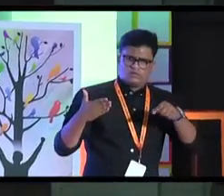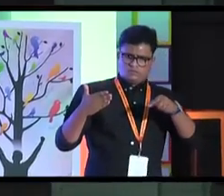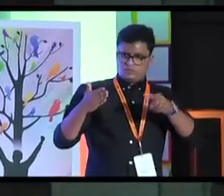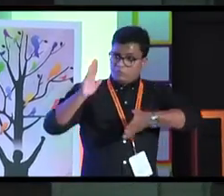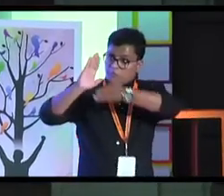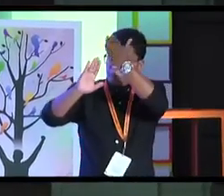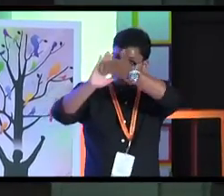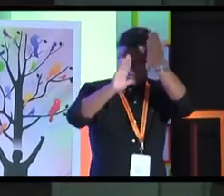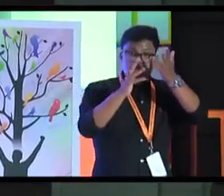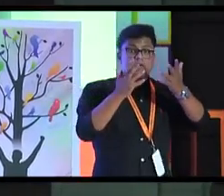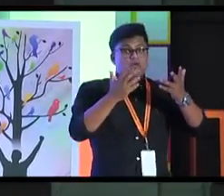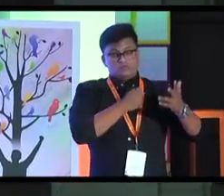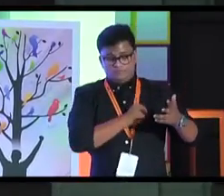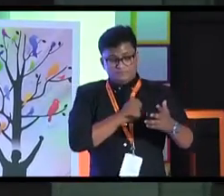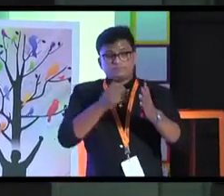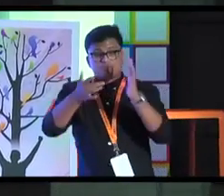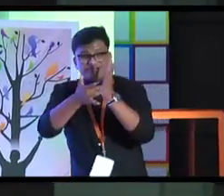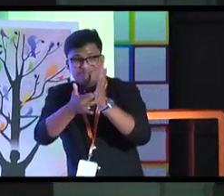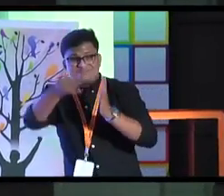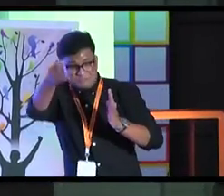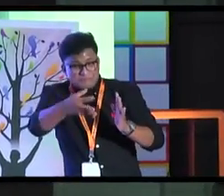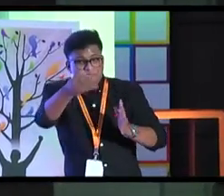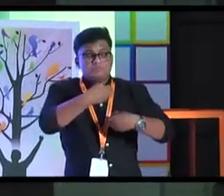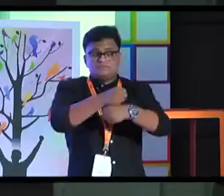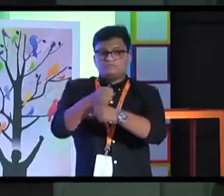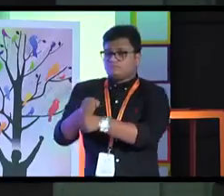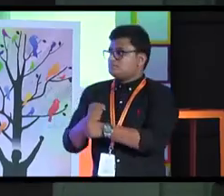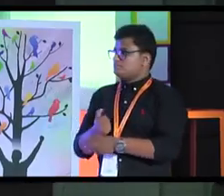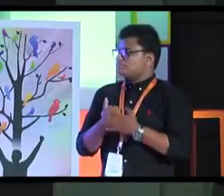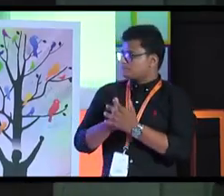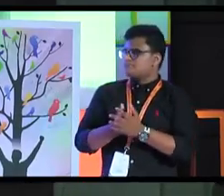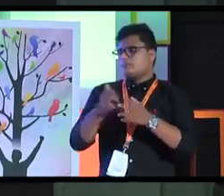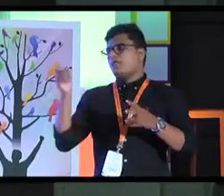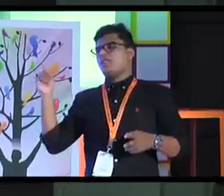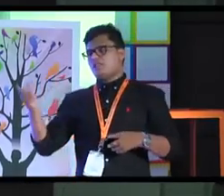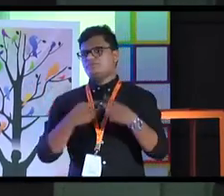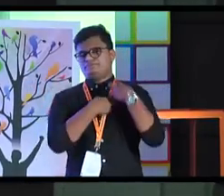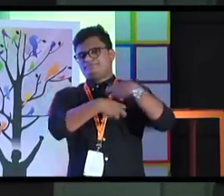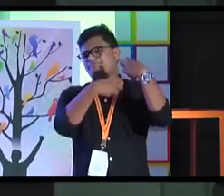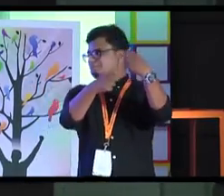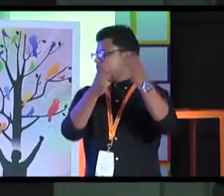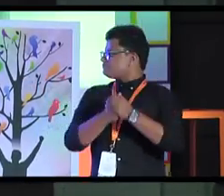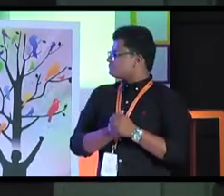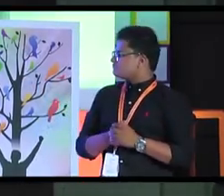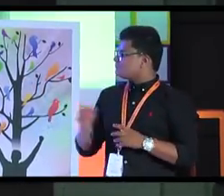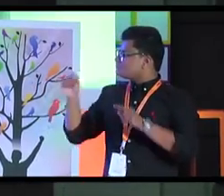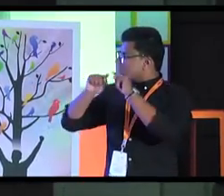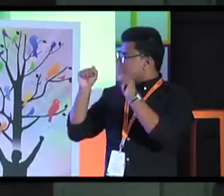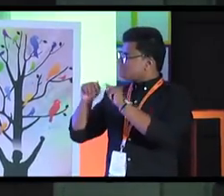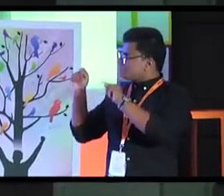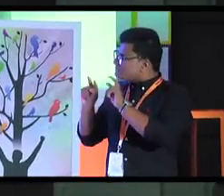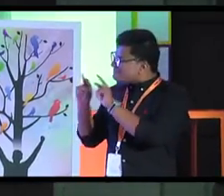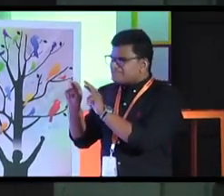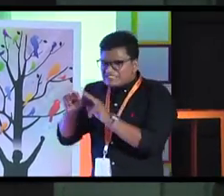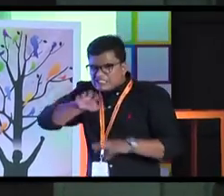infrastructure of technology so that everybody can participate. This is the journey. All blue boxes, it's very crowded, but